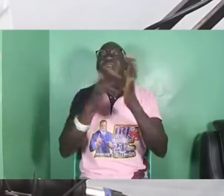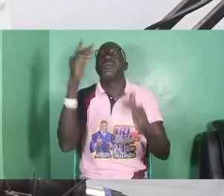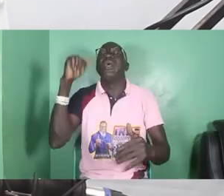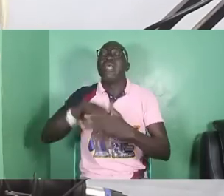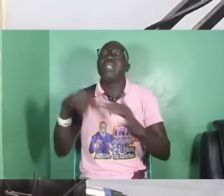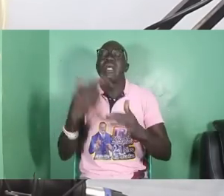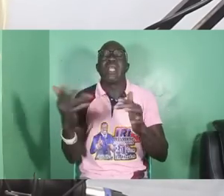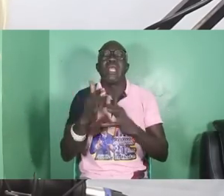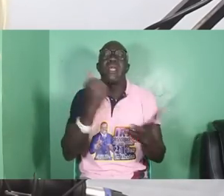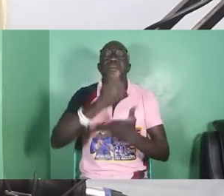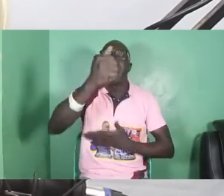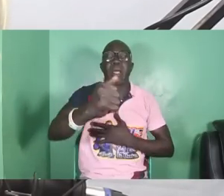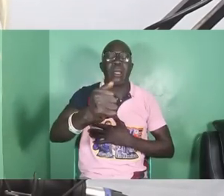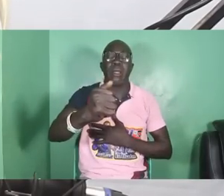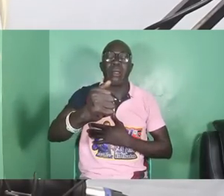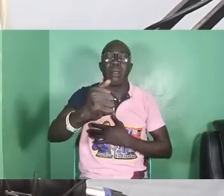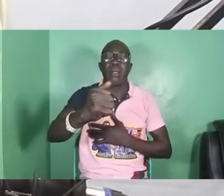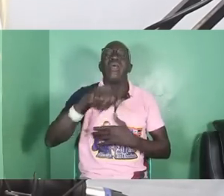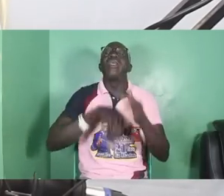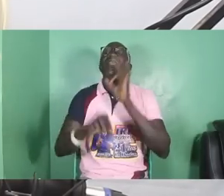carry life.